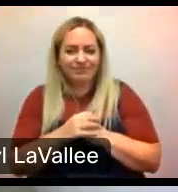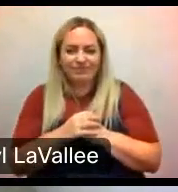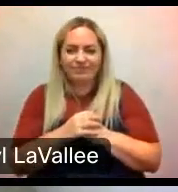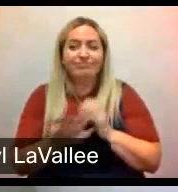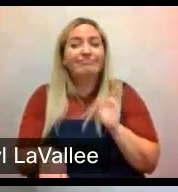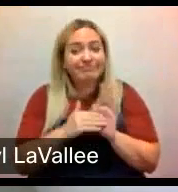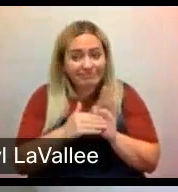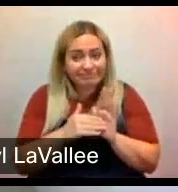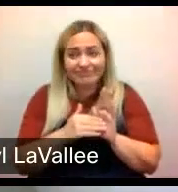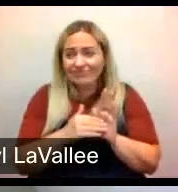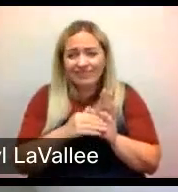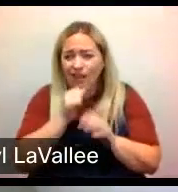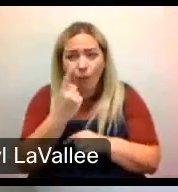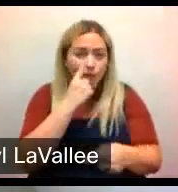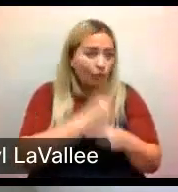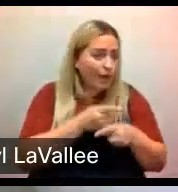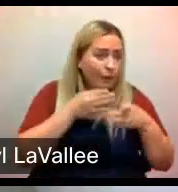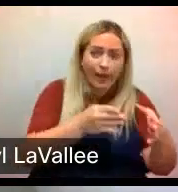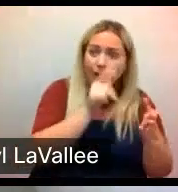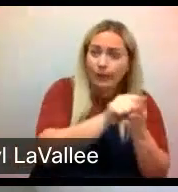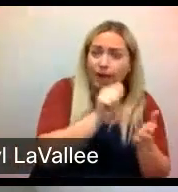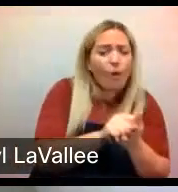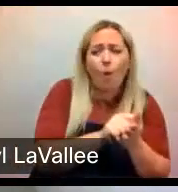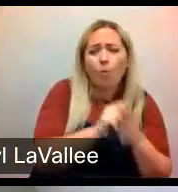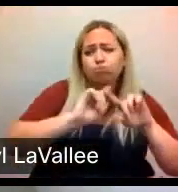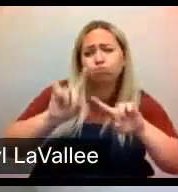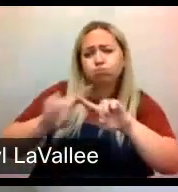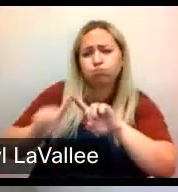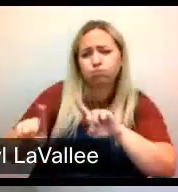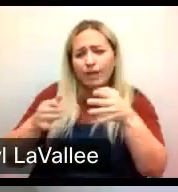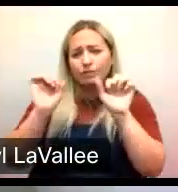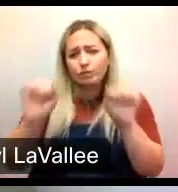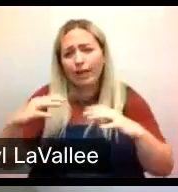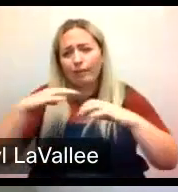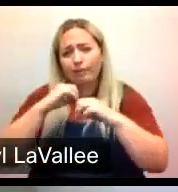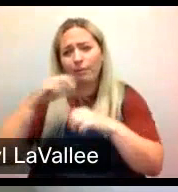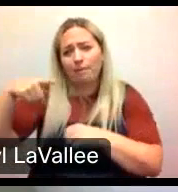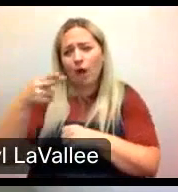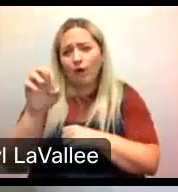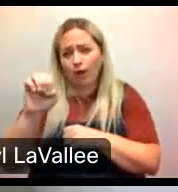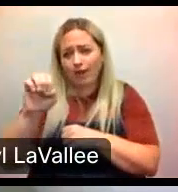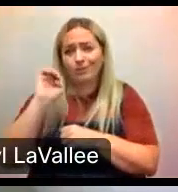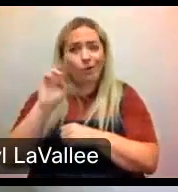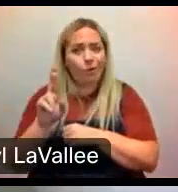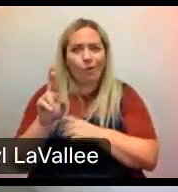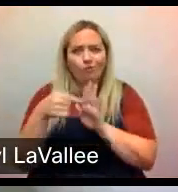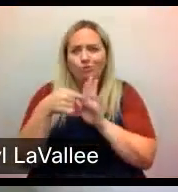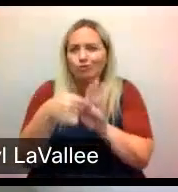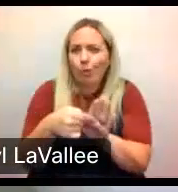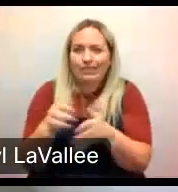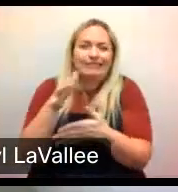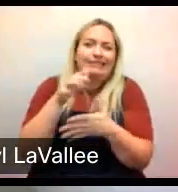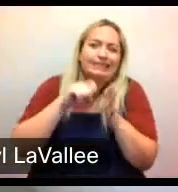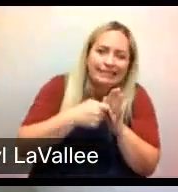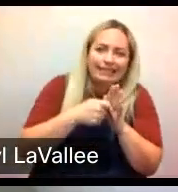Again, there's not one right way to write this. There's lots of different ways that we could paraphrase this or express these kind of key details in